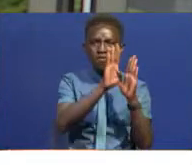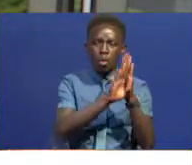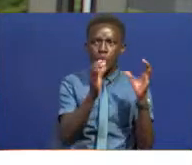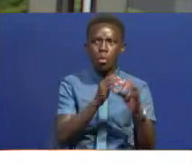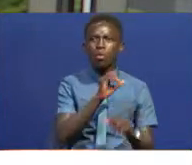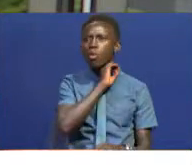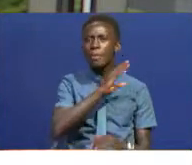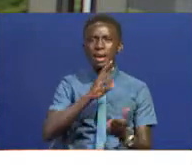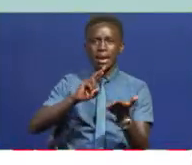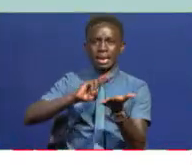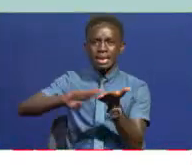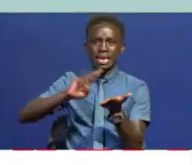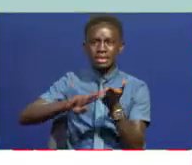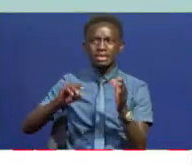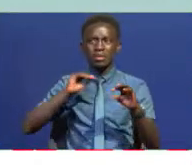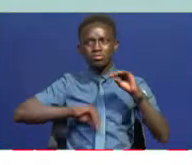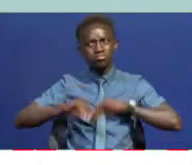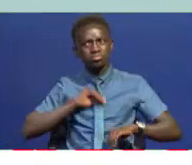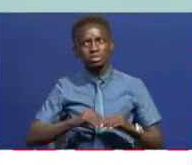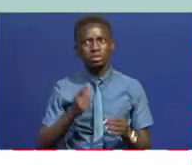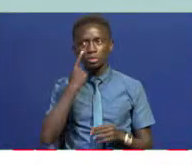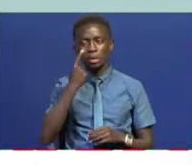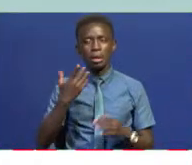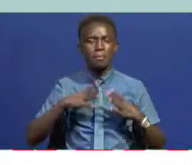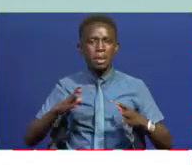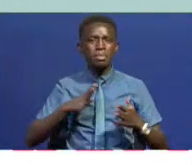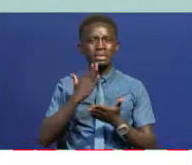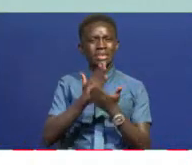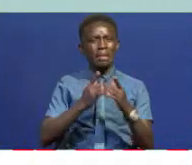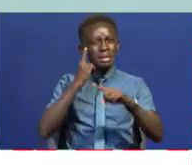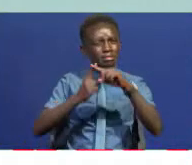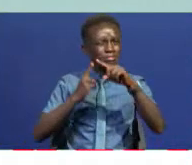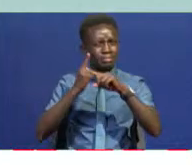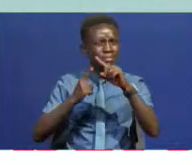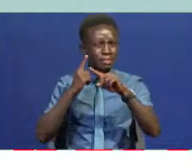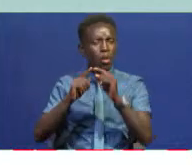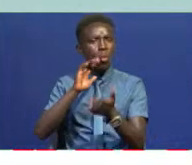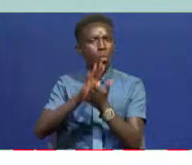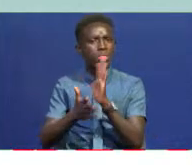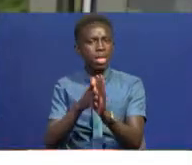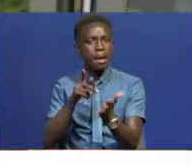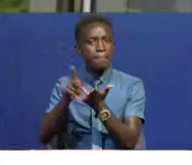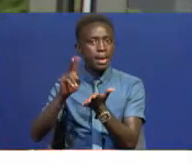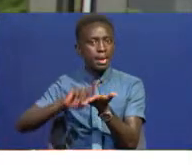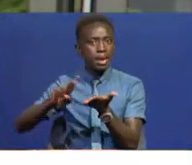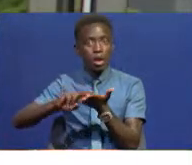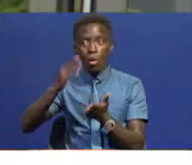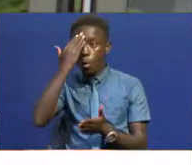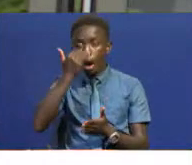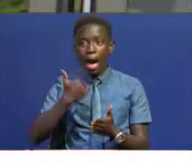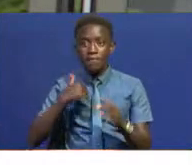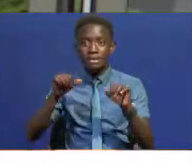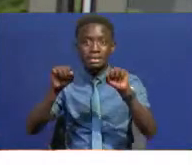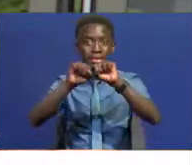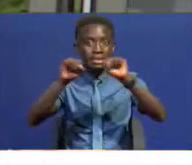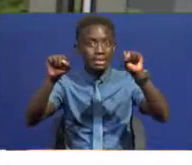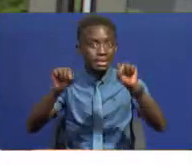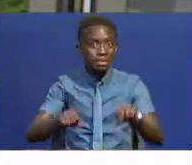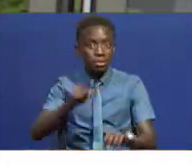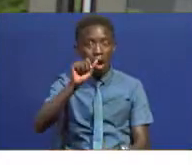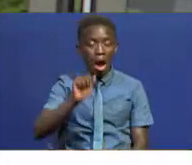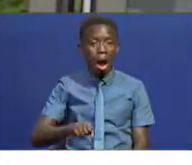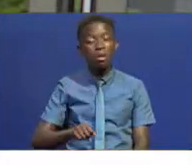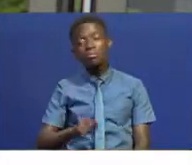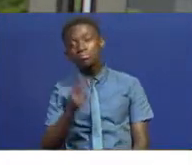frauds. We've been seeing people going for years without paying rent, and because there are no system where you can check, you